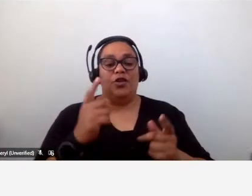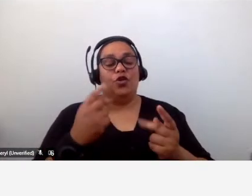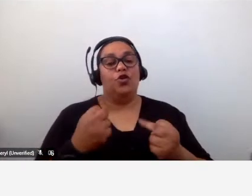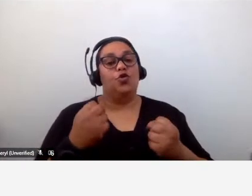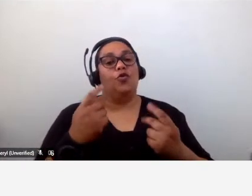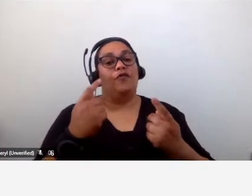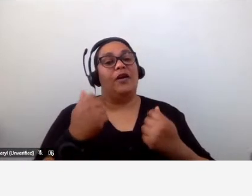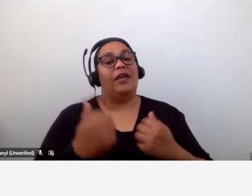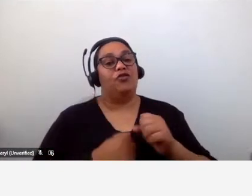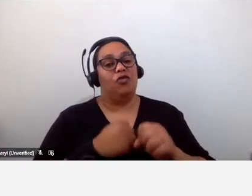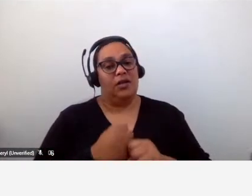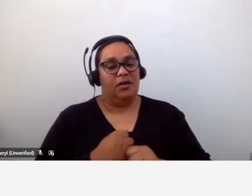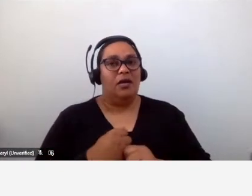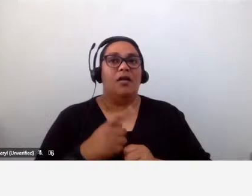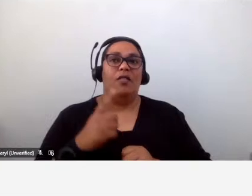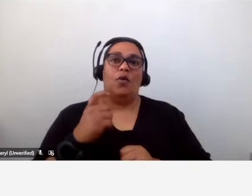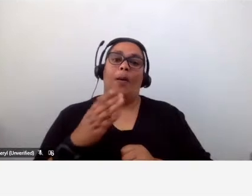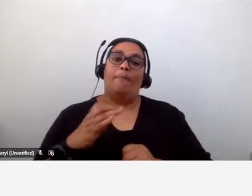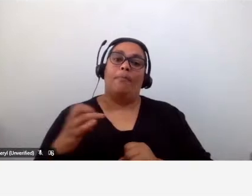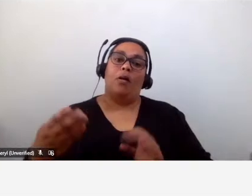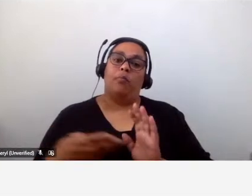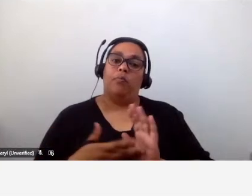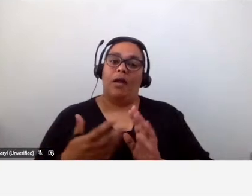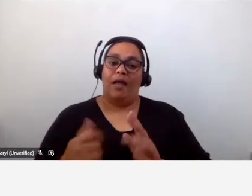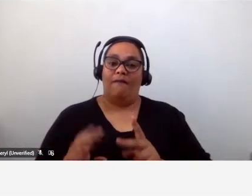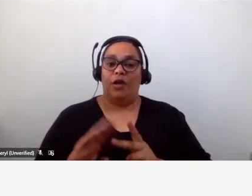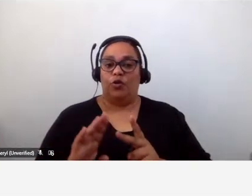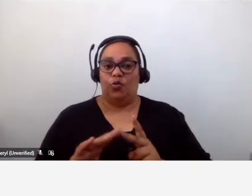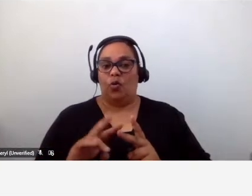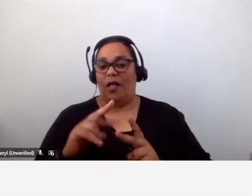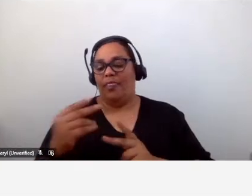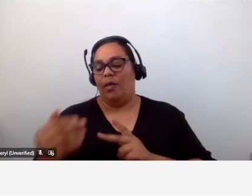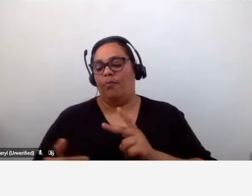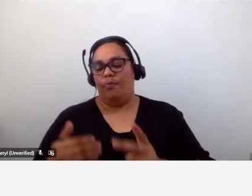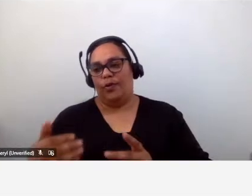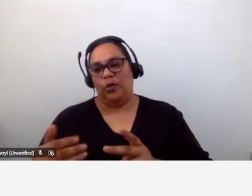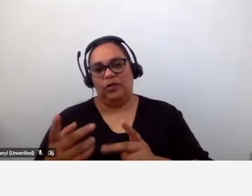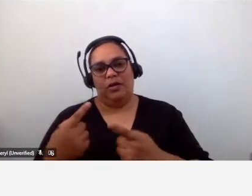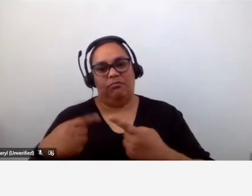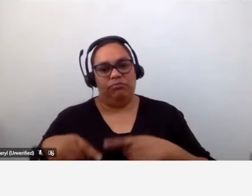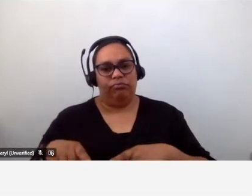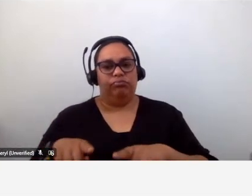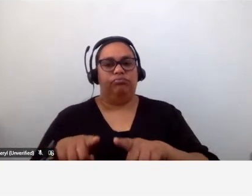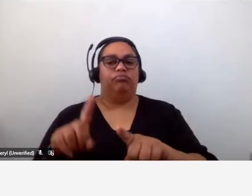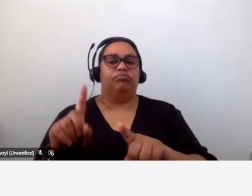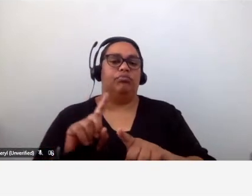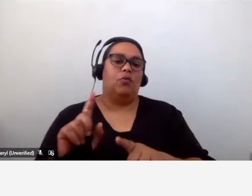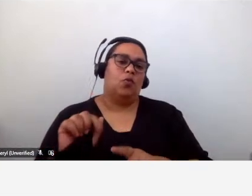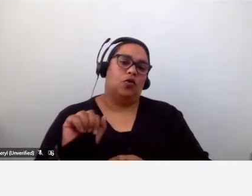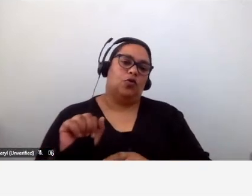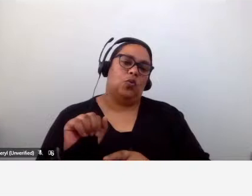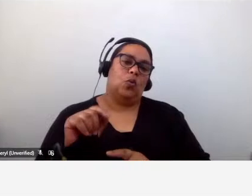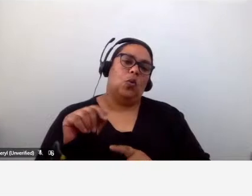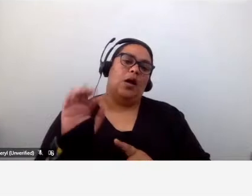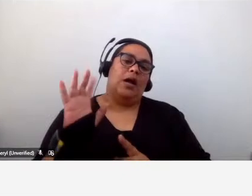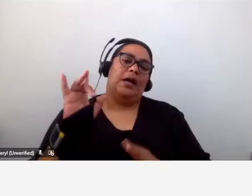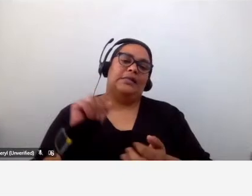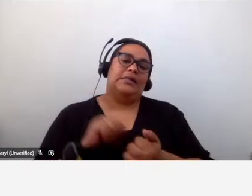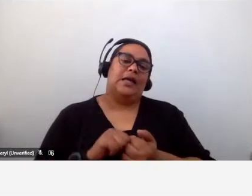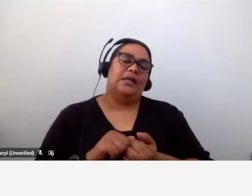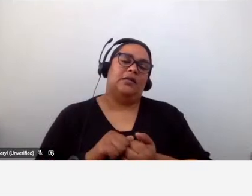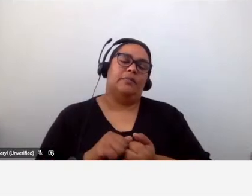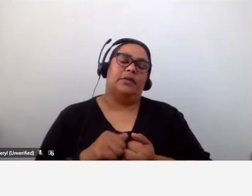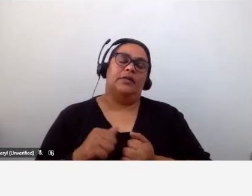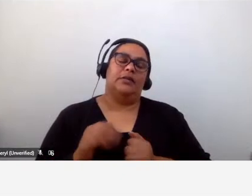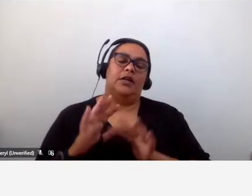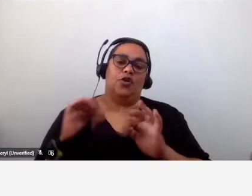year, one, the bill is in place, and two, another process running parallel is the assignment agreements